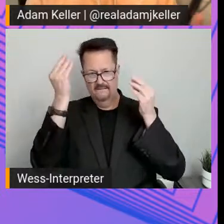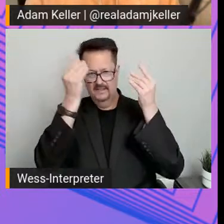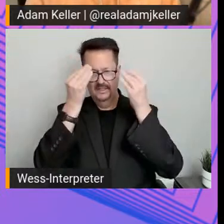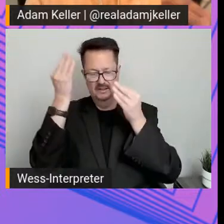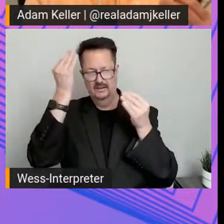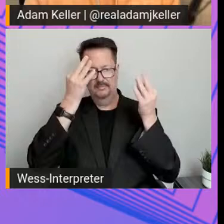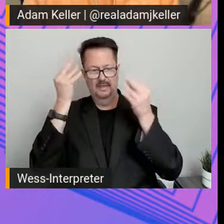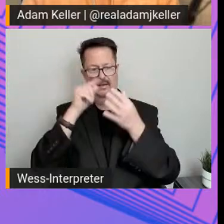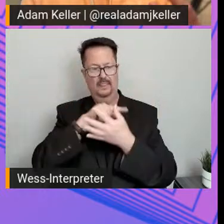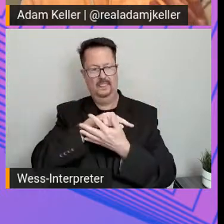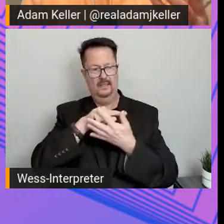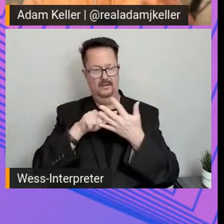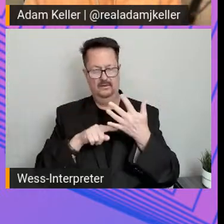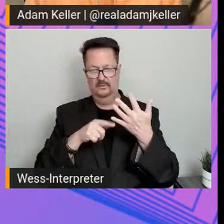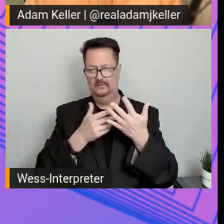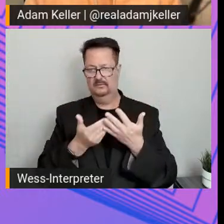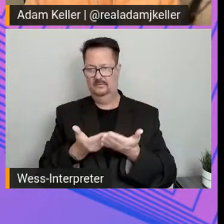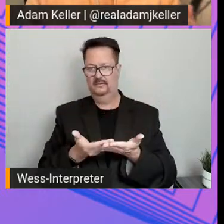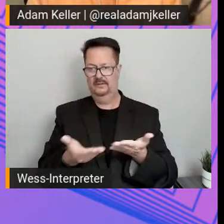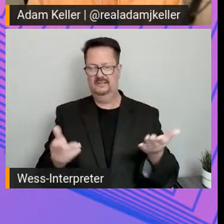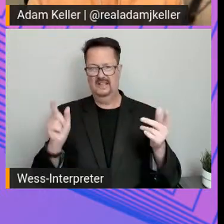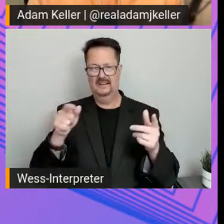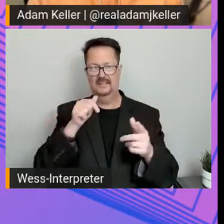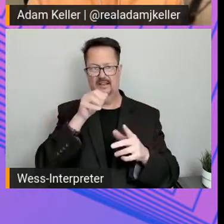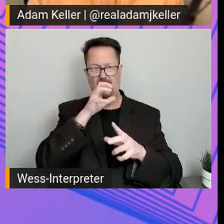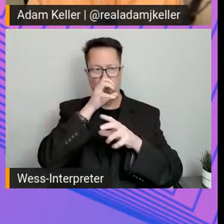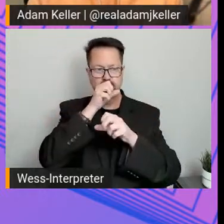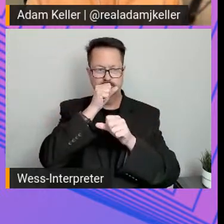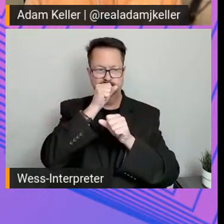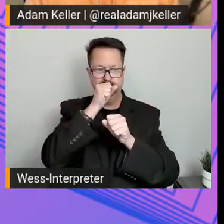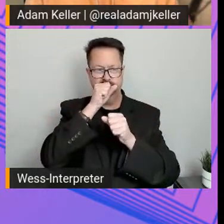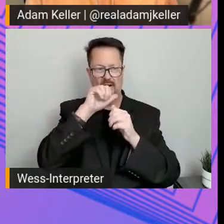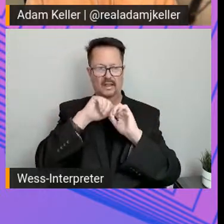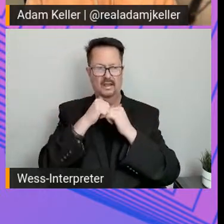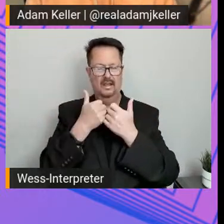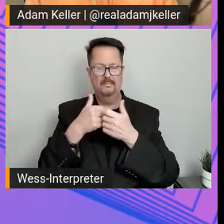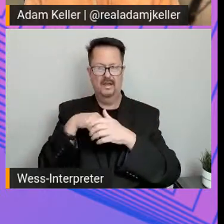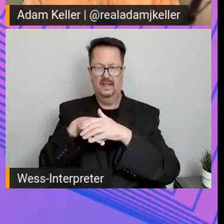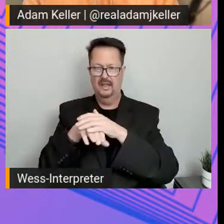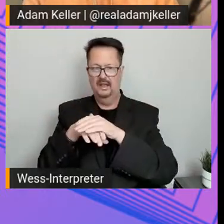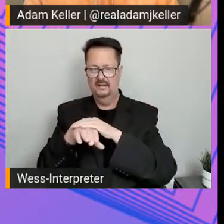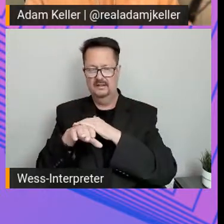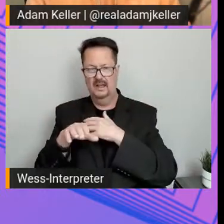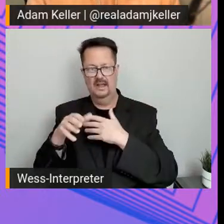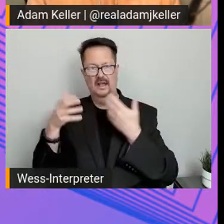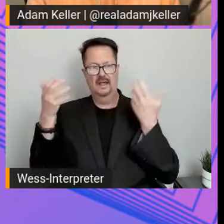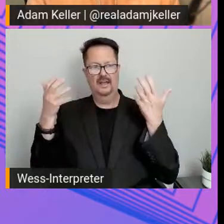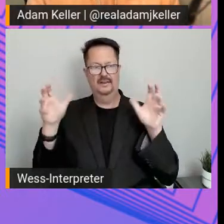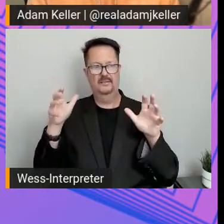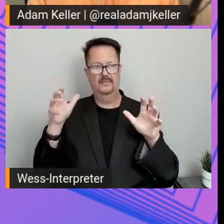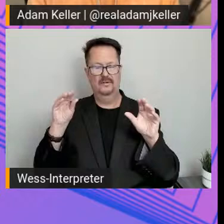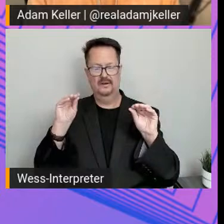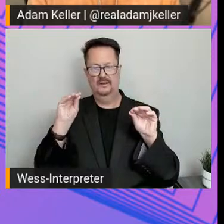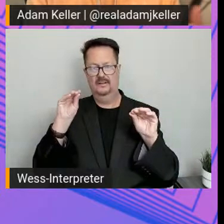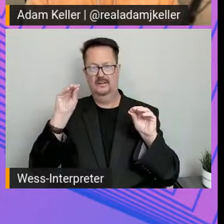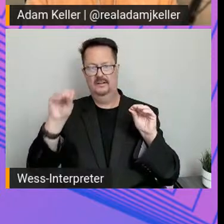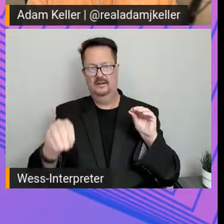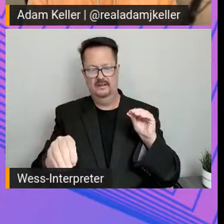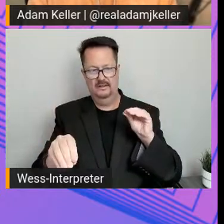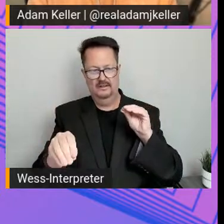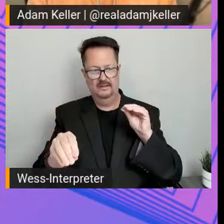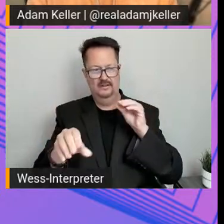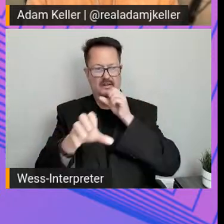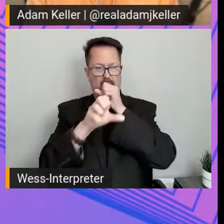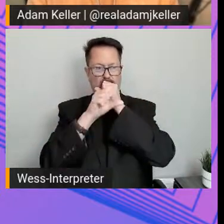those things. I need to think about secrets. How am I accessing secrets? I definitely don't want to be storing secret credentials in my